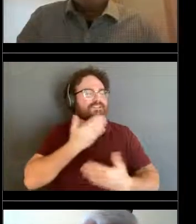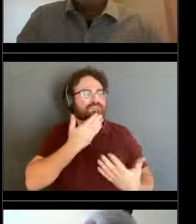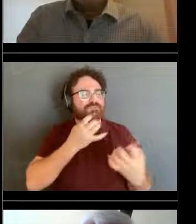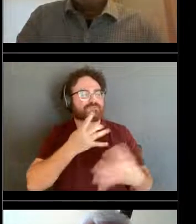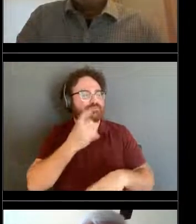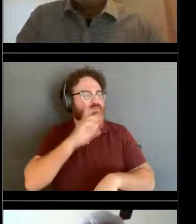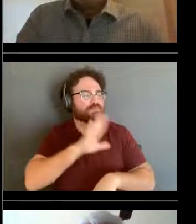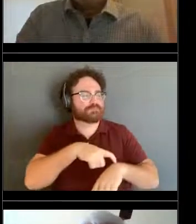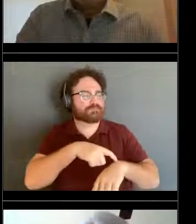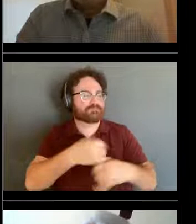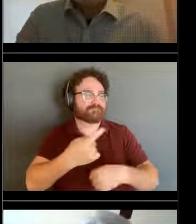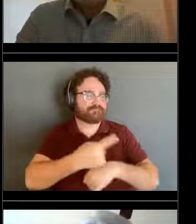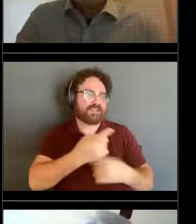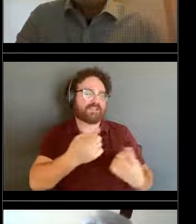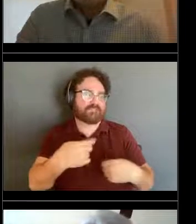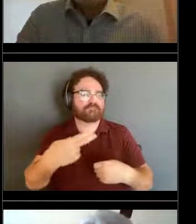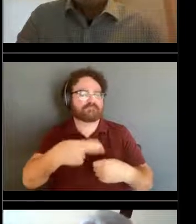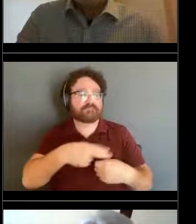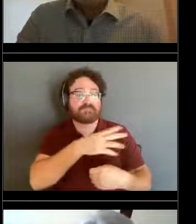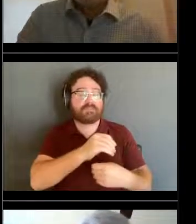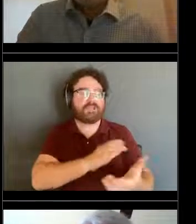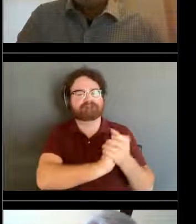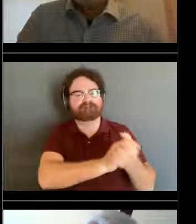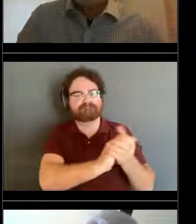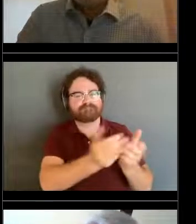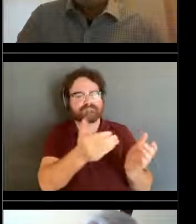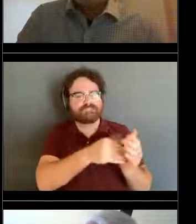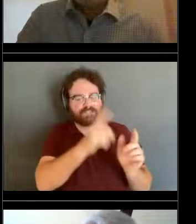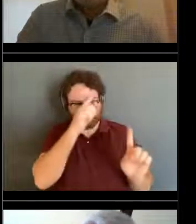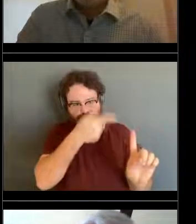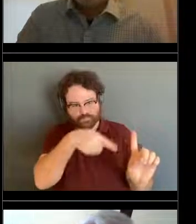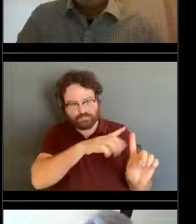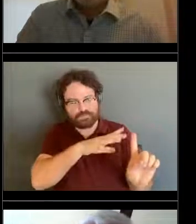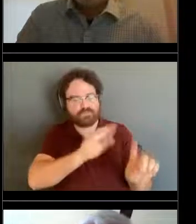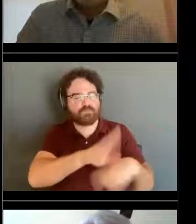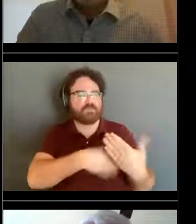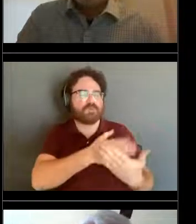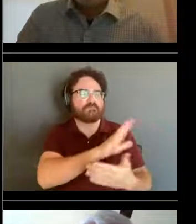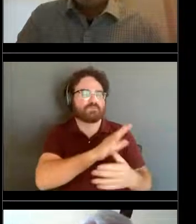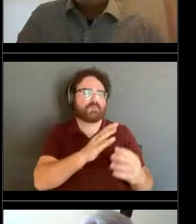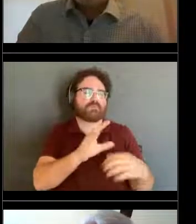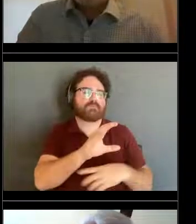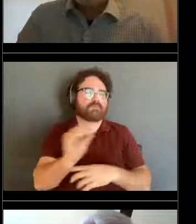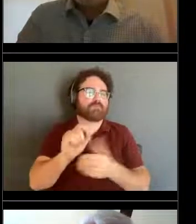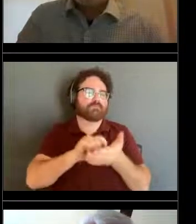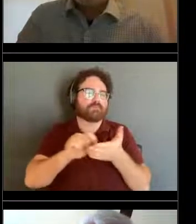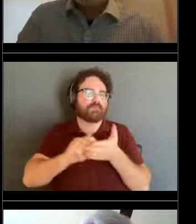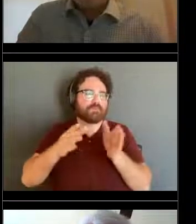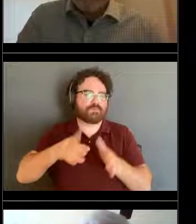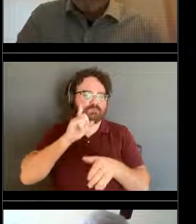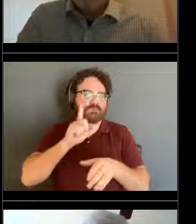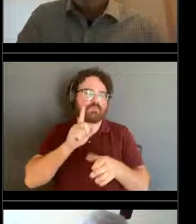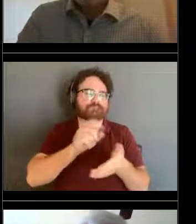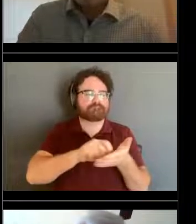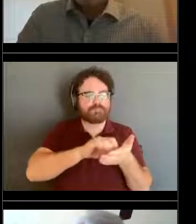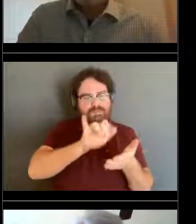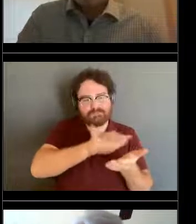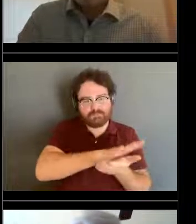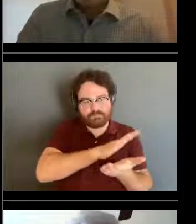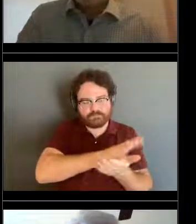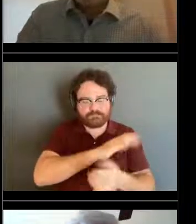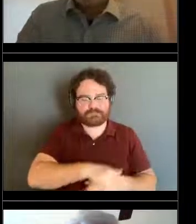us, and congratulations again to you and all of your co-authors who participated in the paper. If